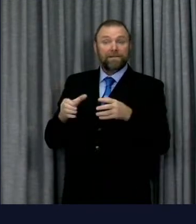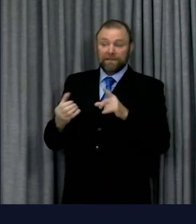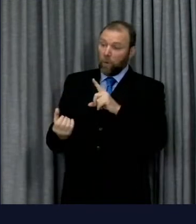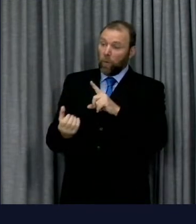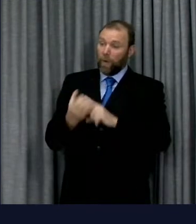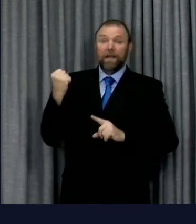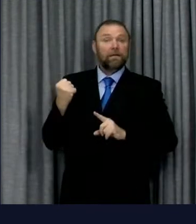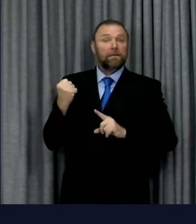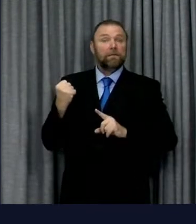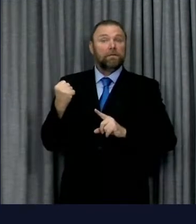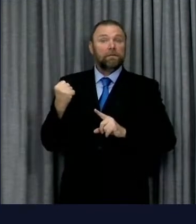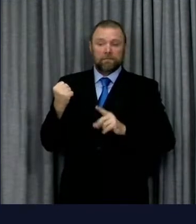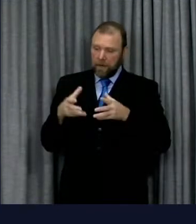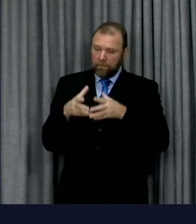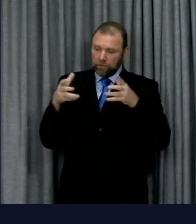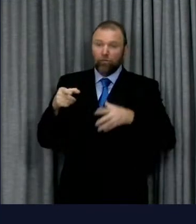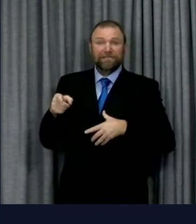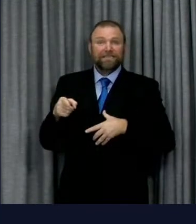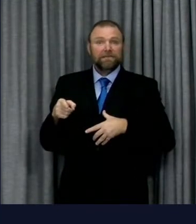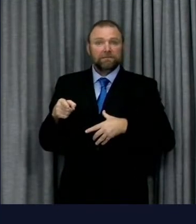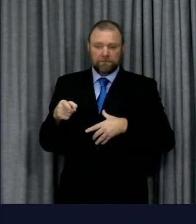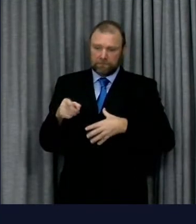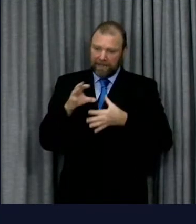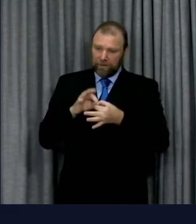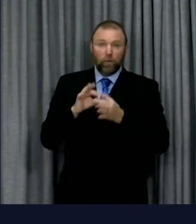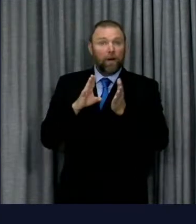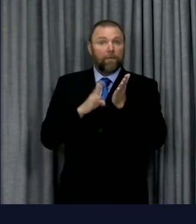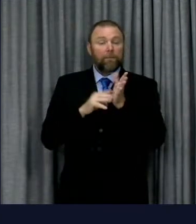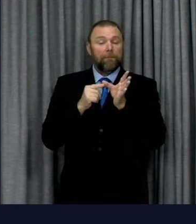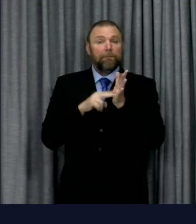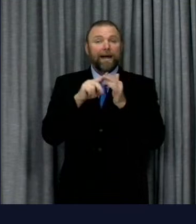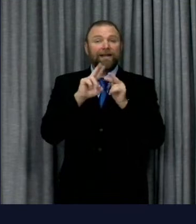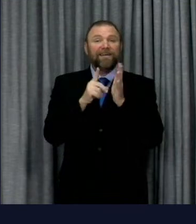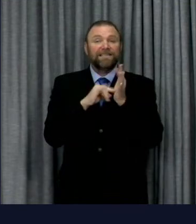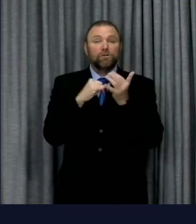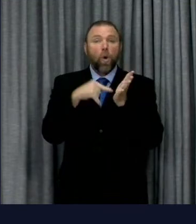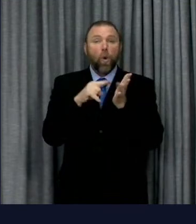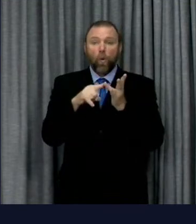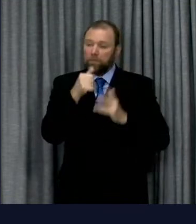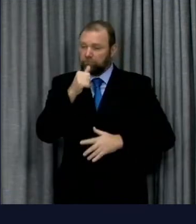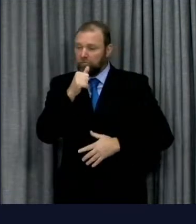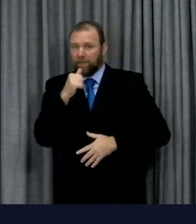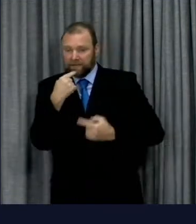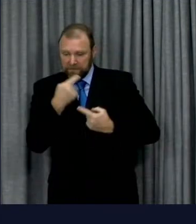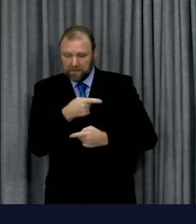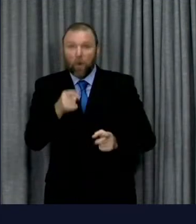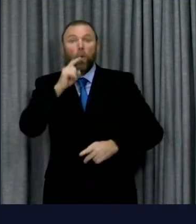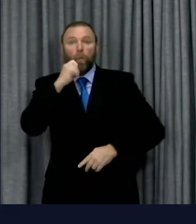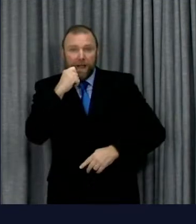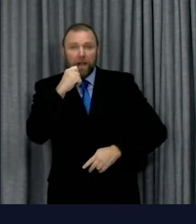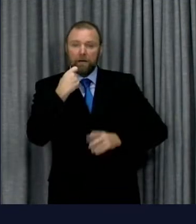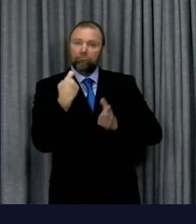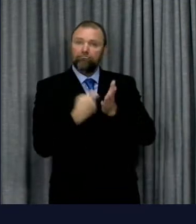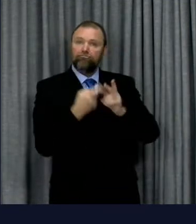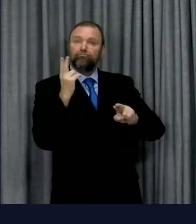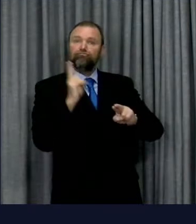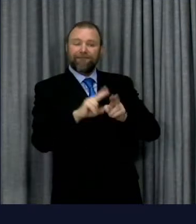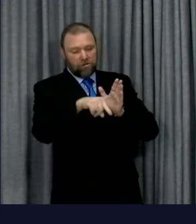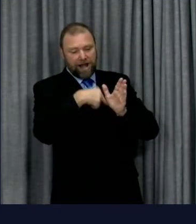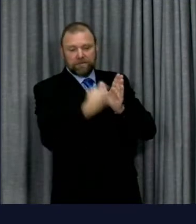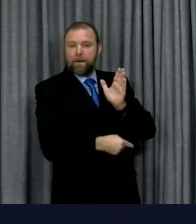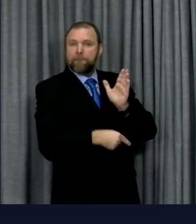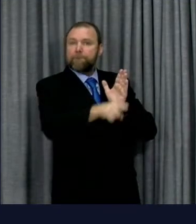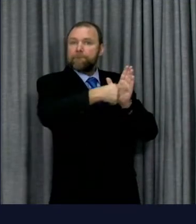on a manifesto that said there would be a referendum on independence, then of course that referendum independence should be